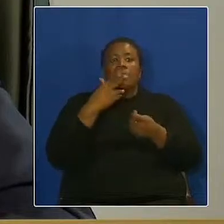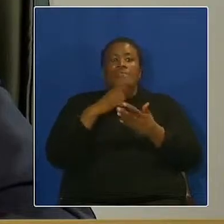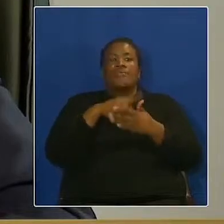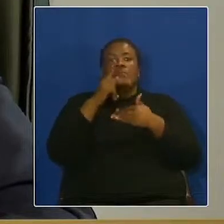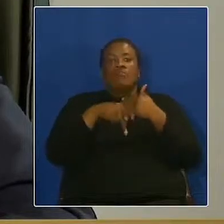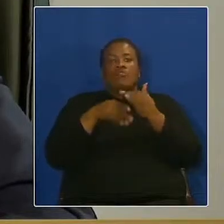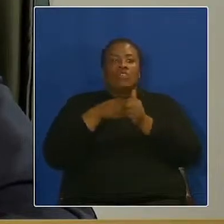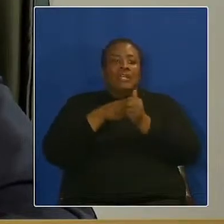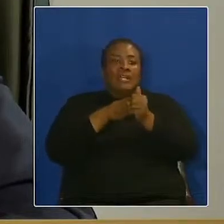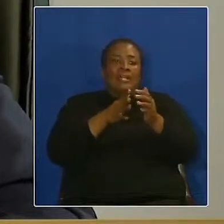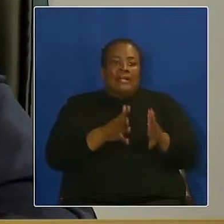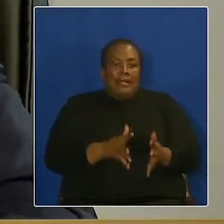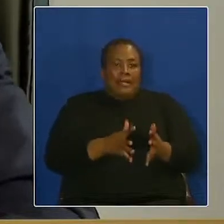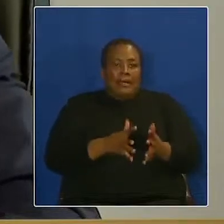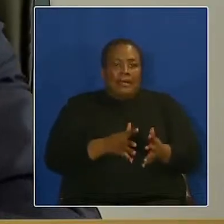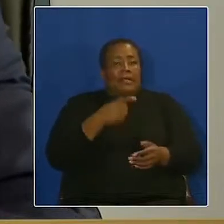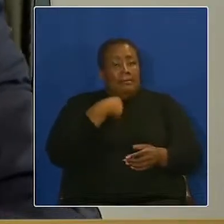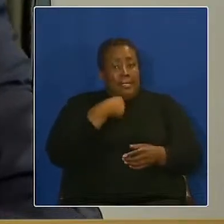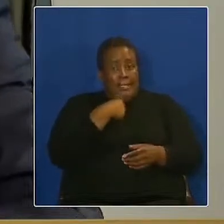myself. And